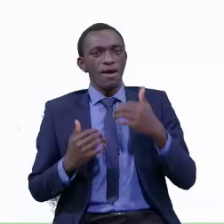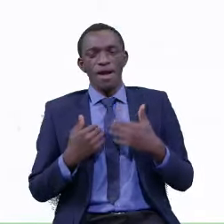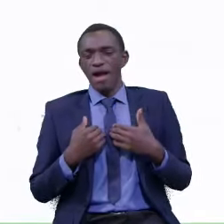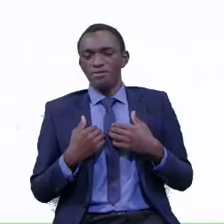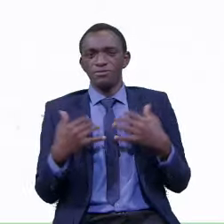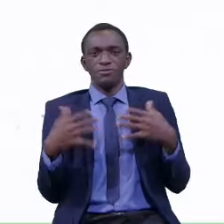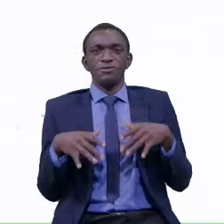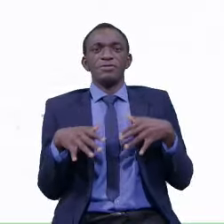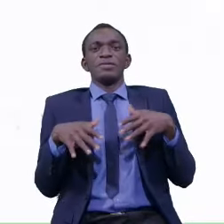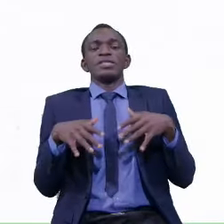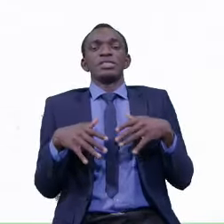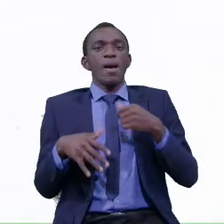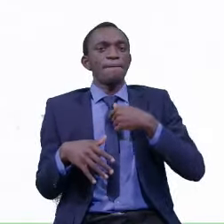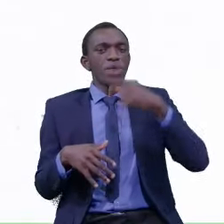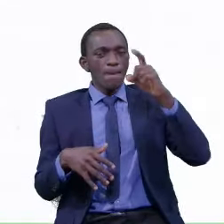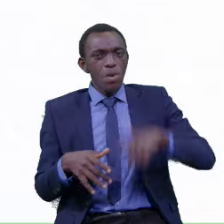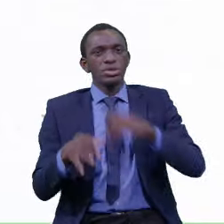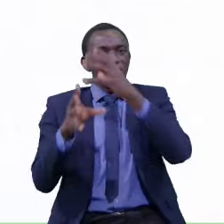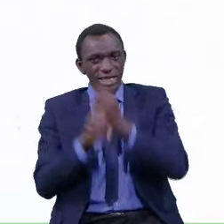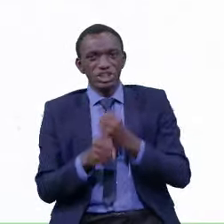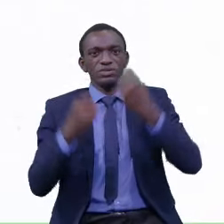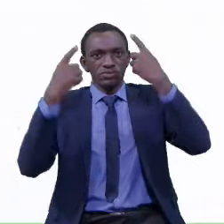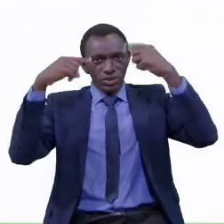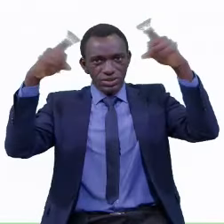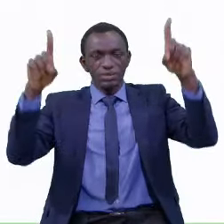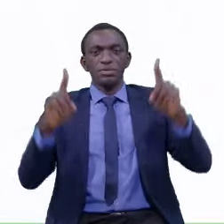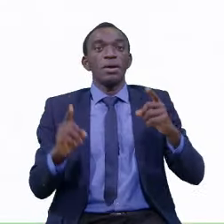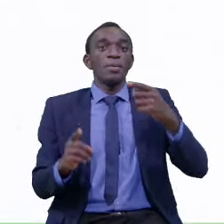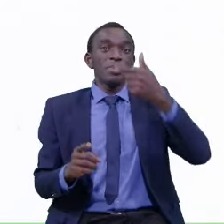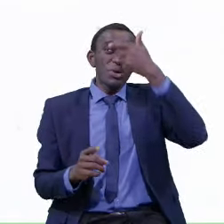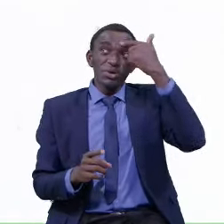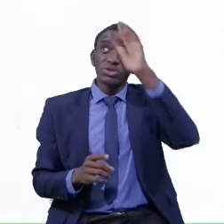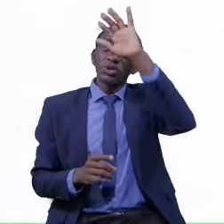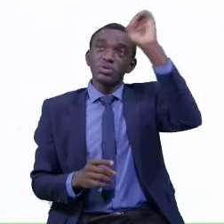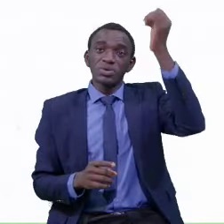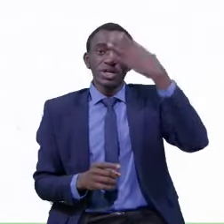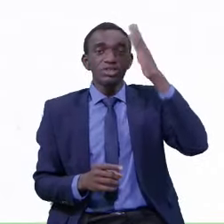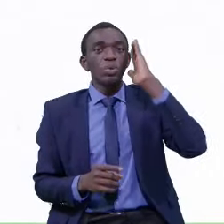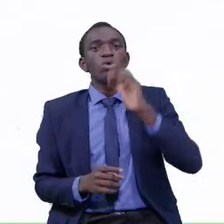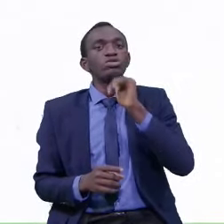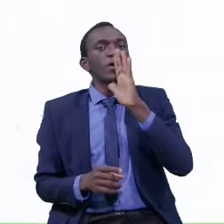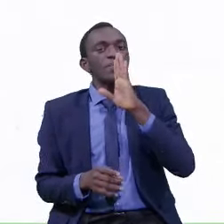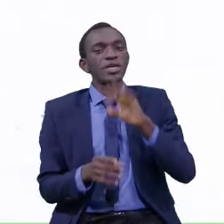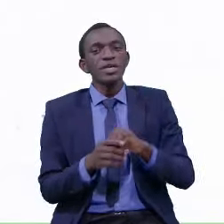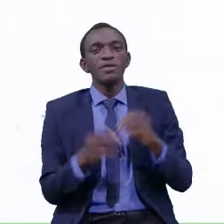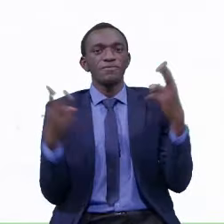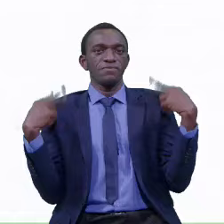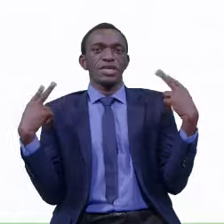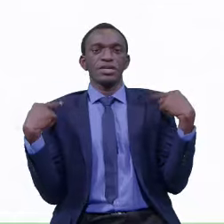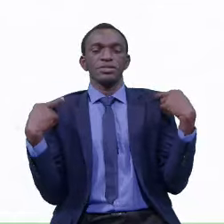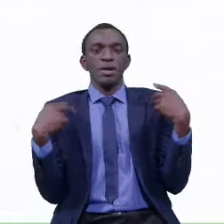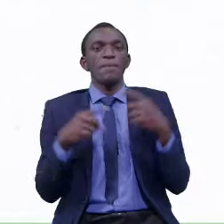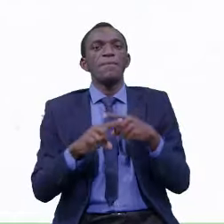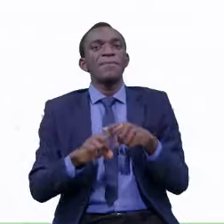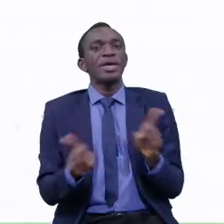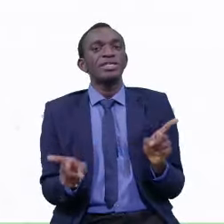accomplishment, because your grace, which you have given to me, will not be in vain. But I